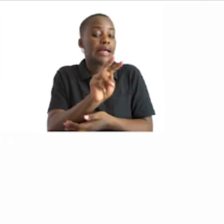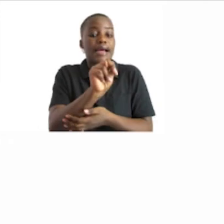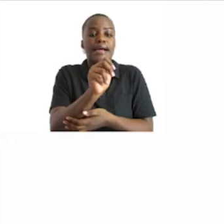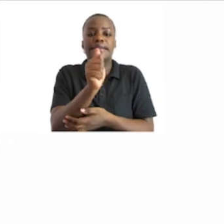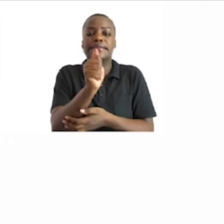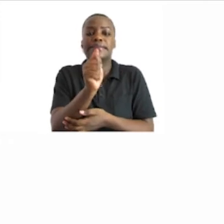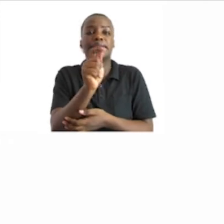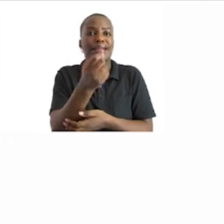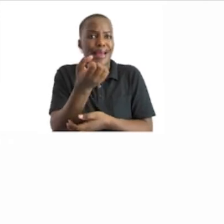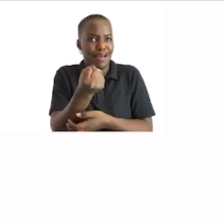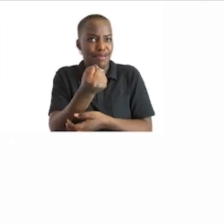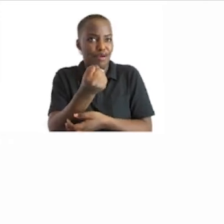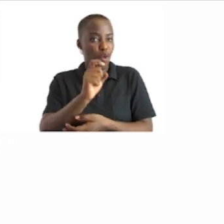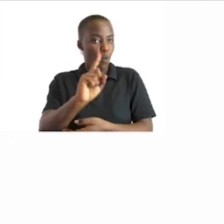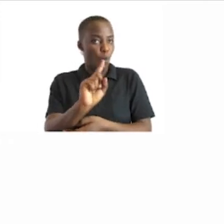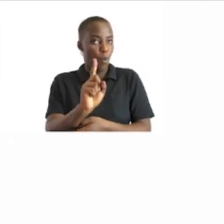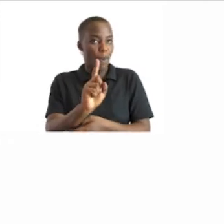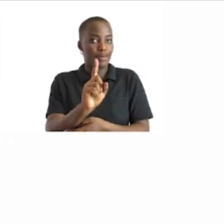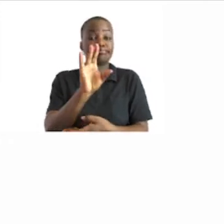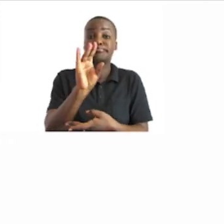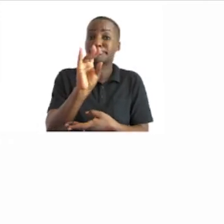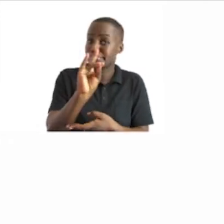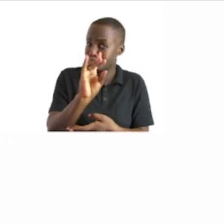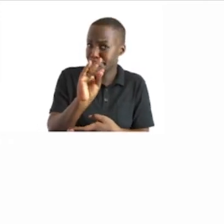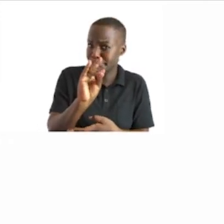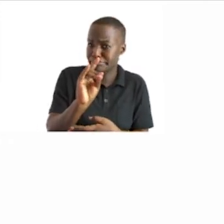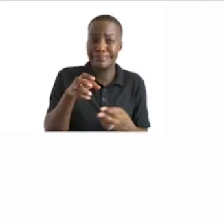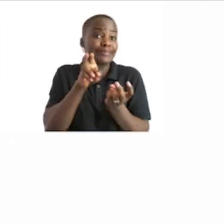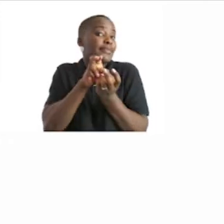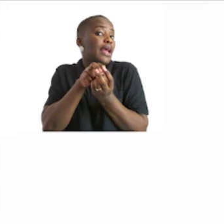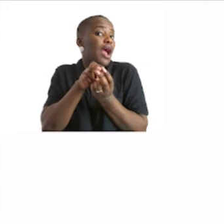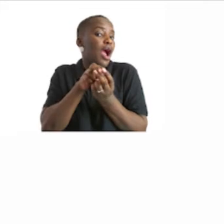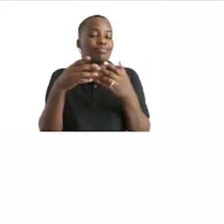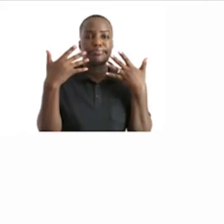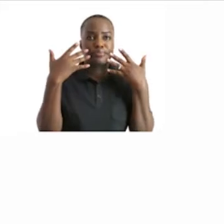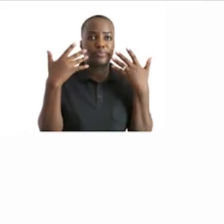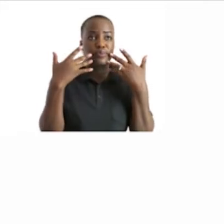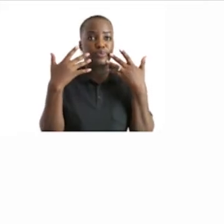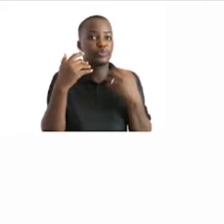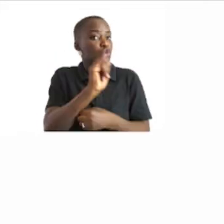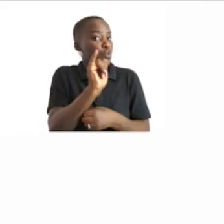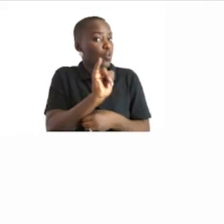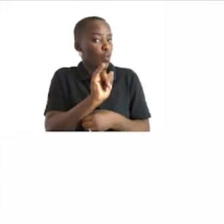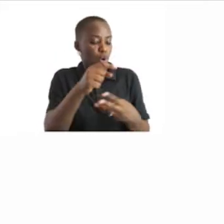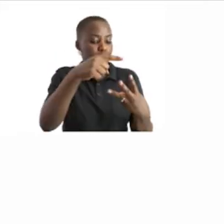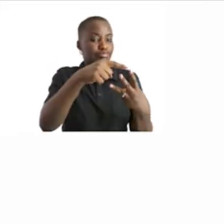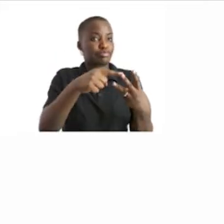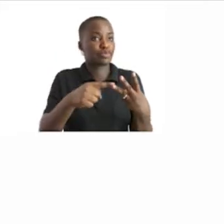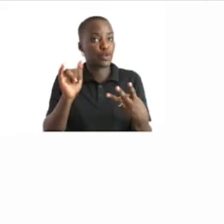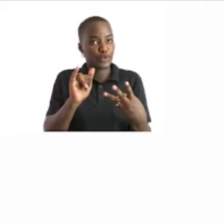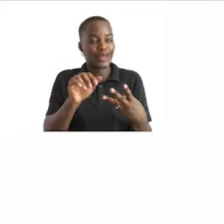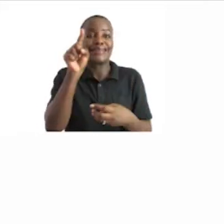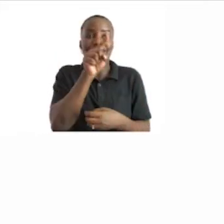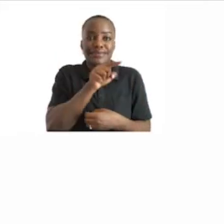has a, is it dog, rat, or cat? I want